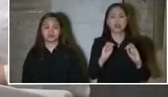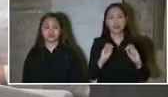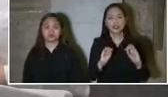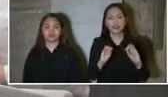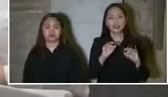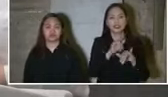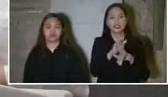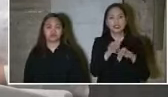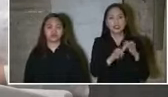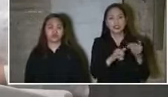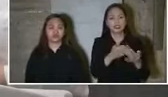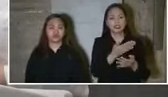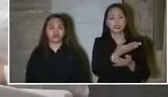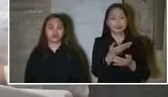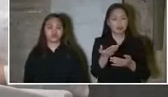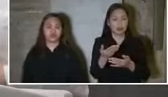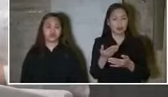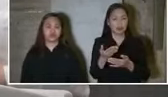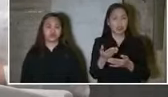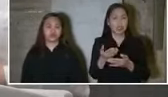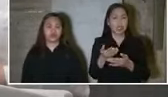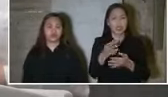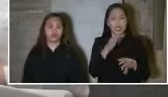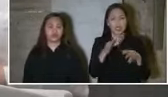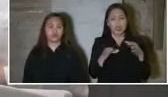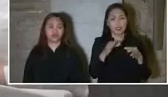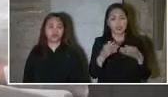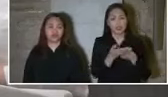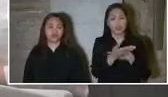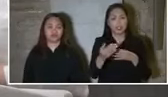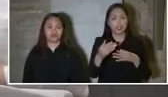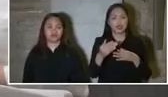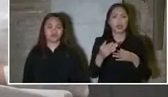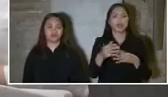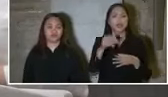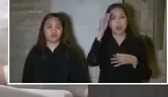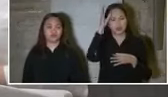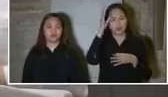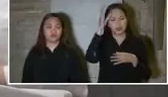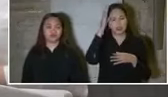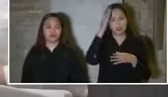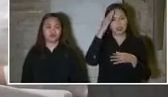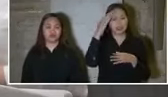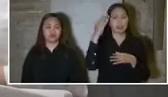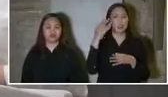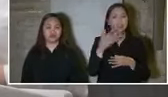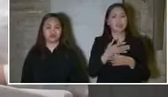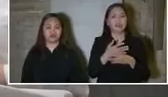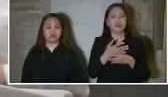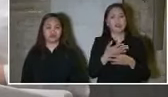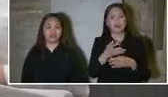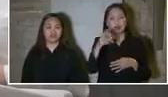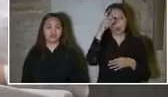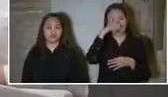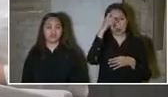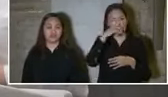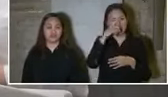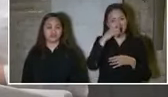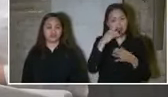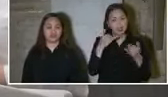If anyone among you considers himself wise in this age, let